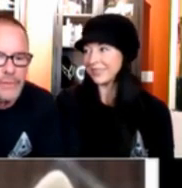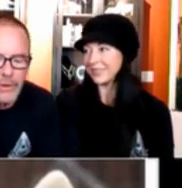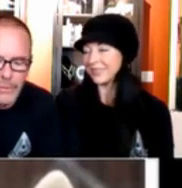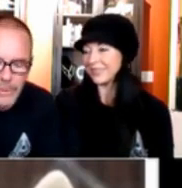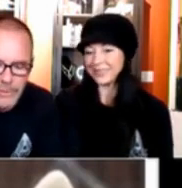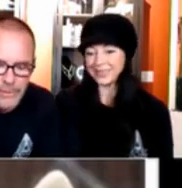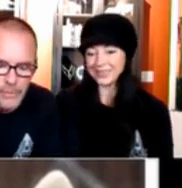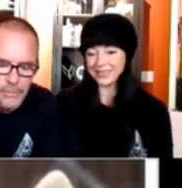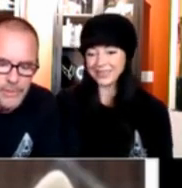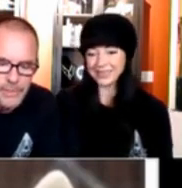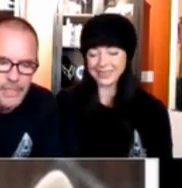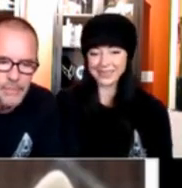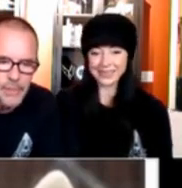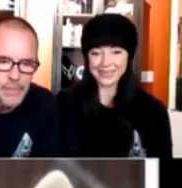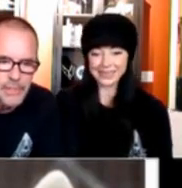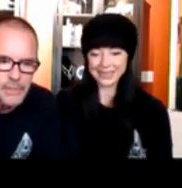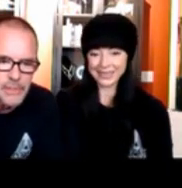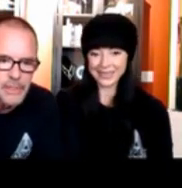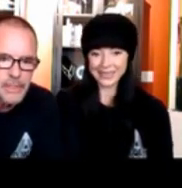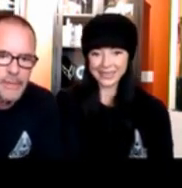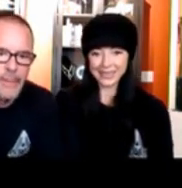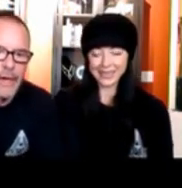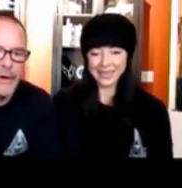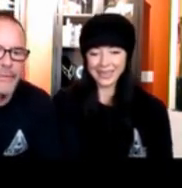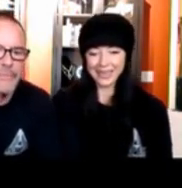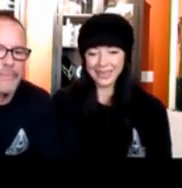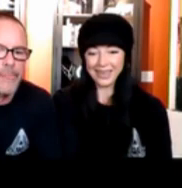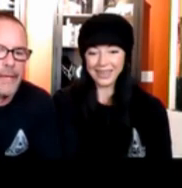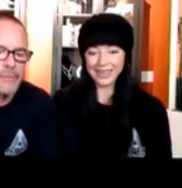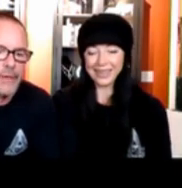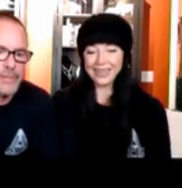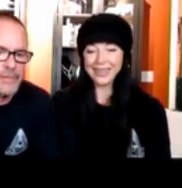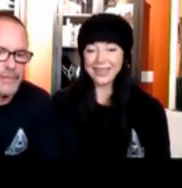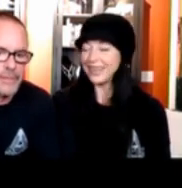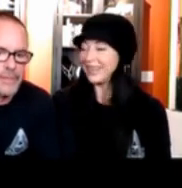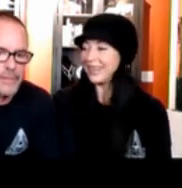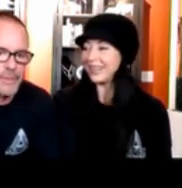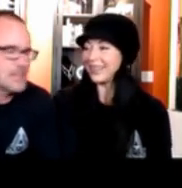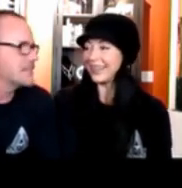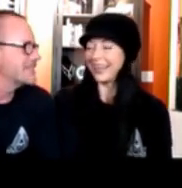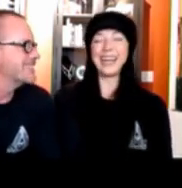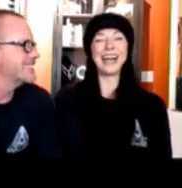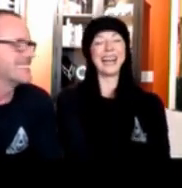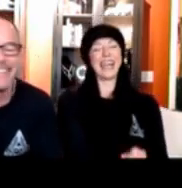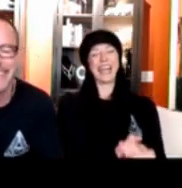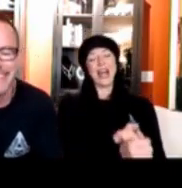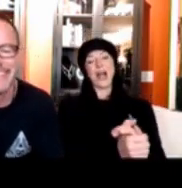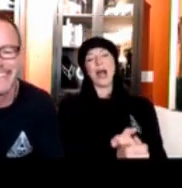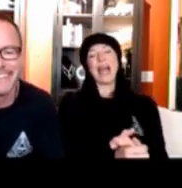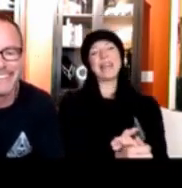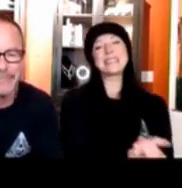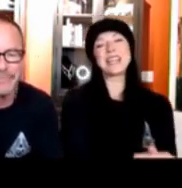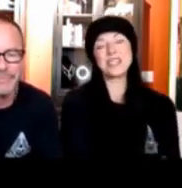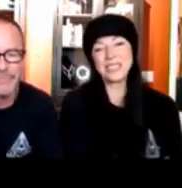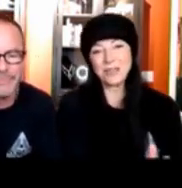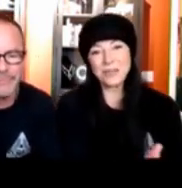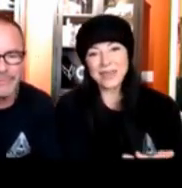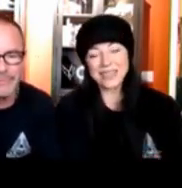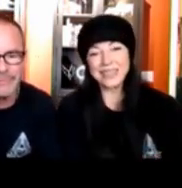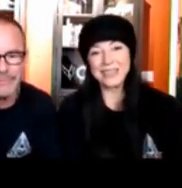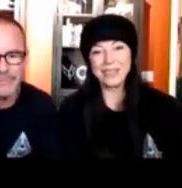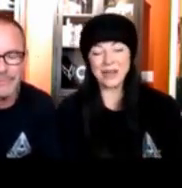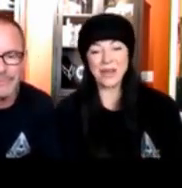from, oh, wait, we've got one more slide. I apologize. And Paula's going to go into this part. And this actually